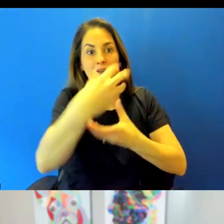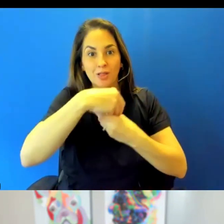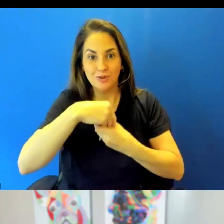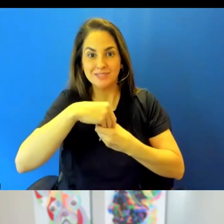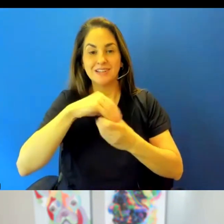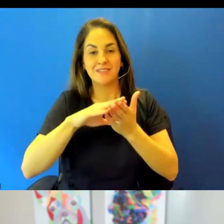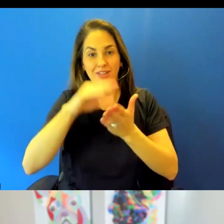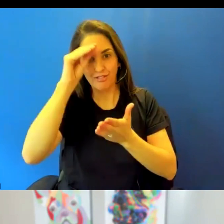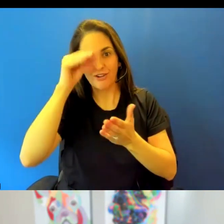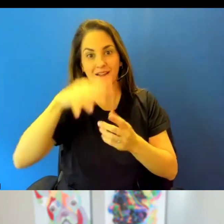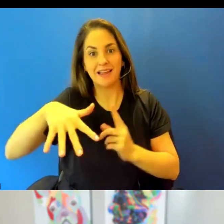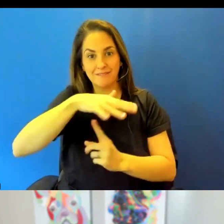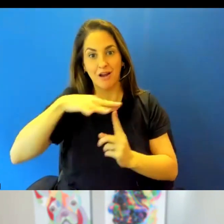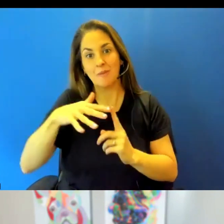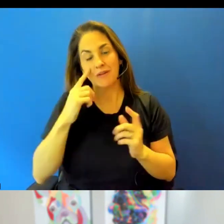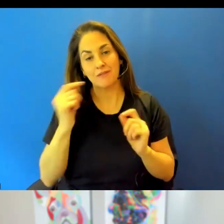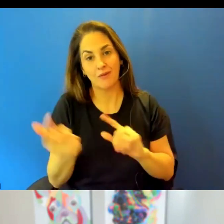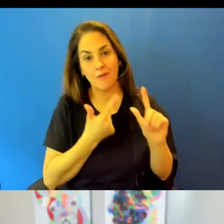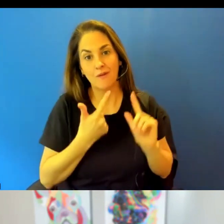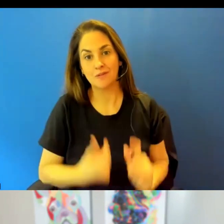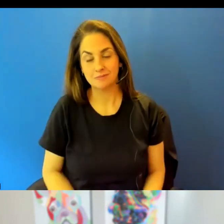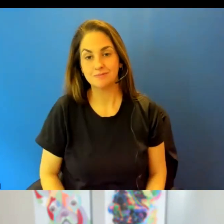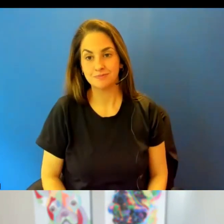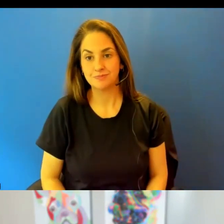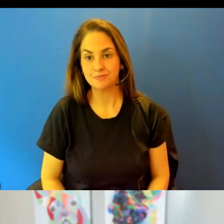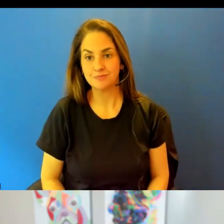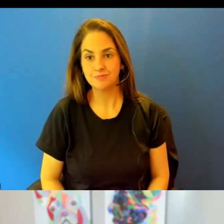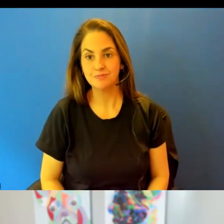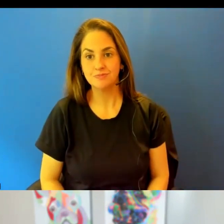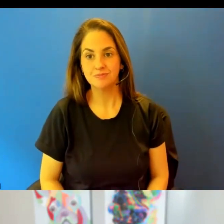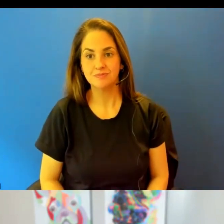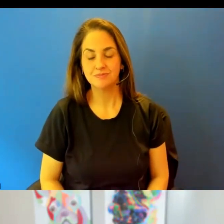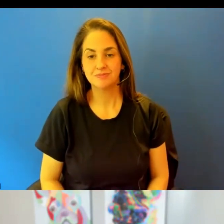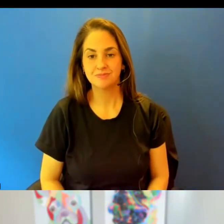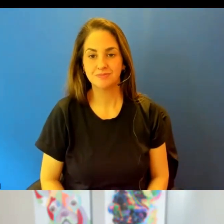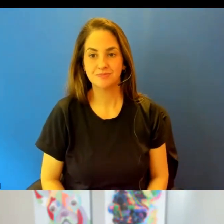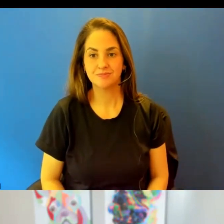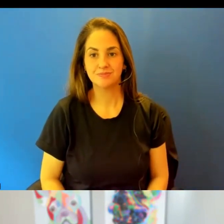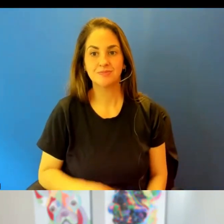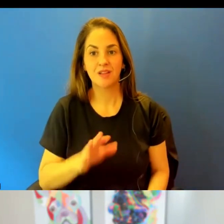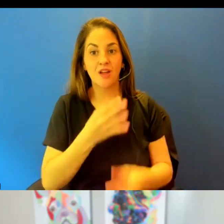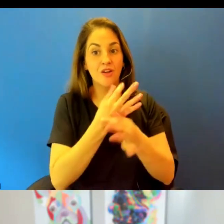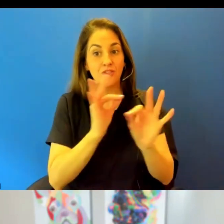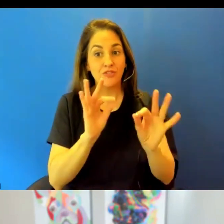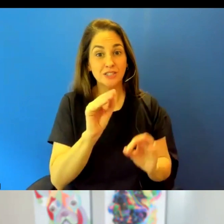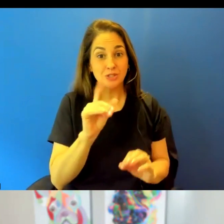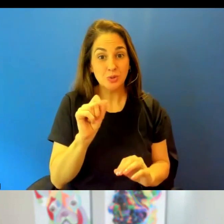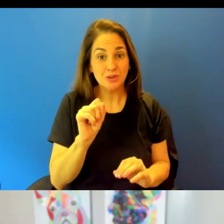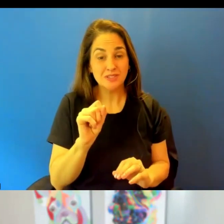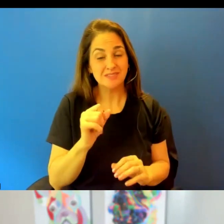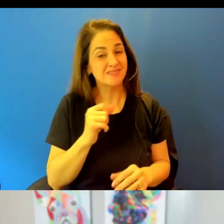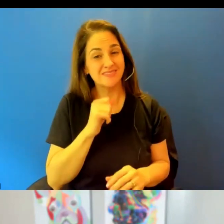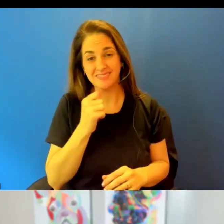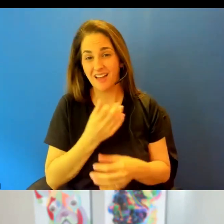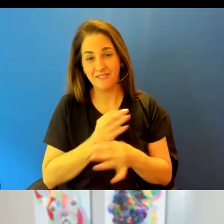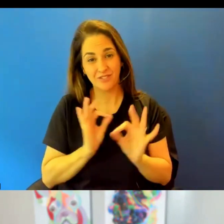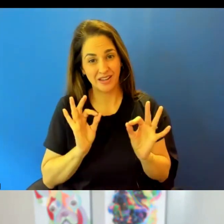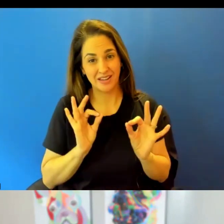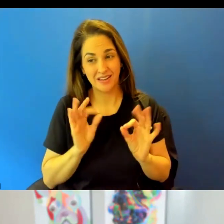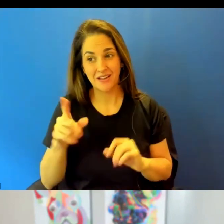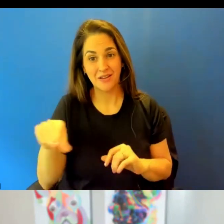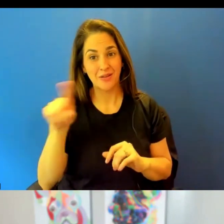learning space for everybody. and I think the one thing, free tools are not free. Those companies are